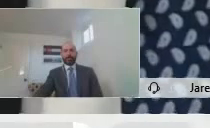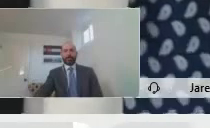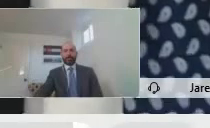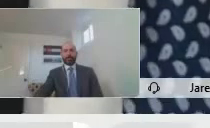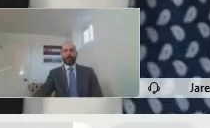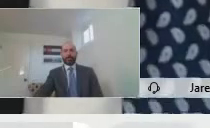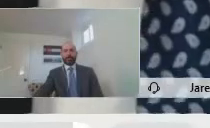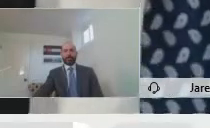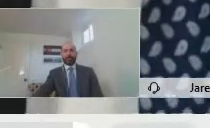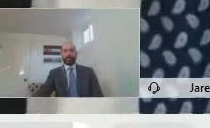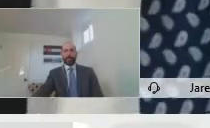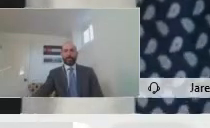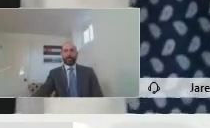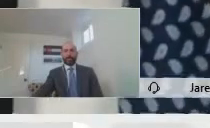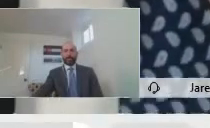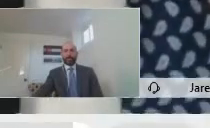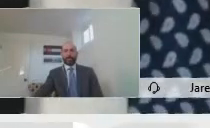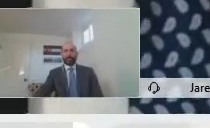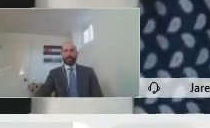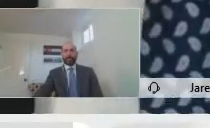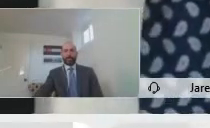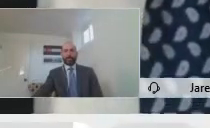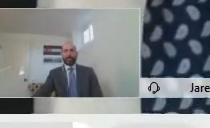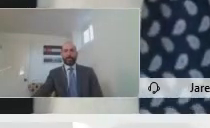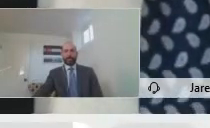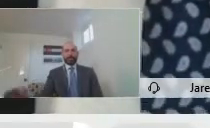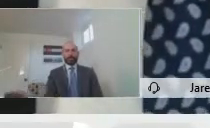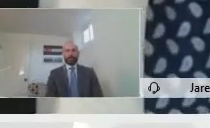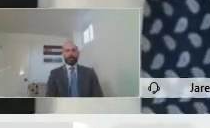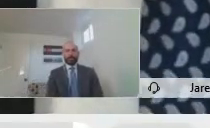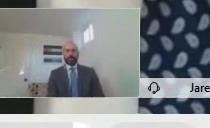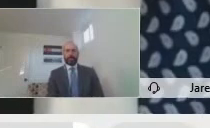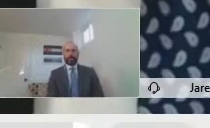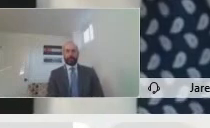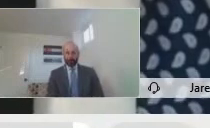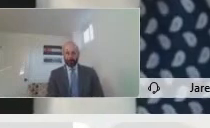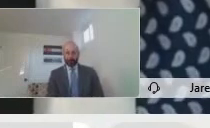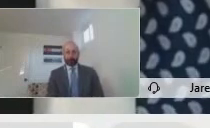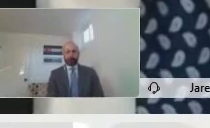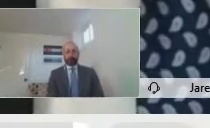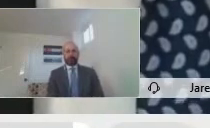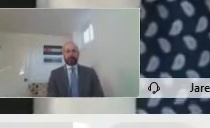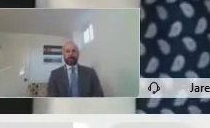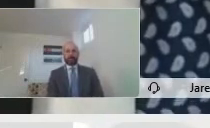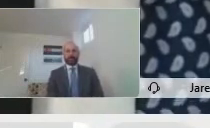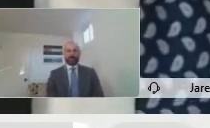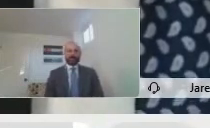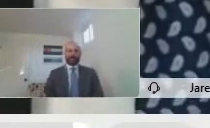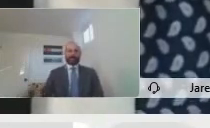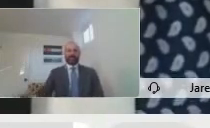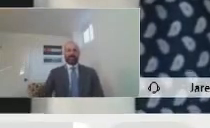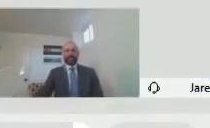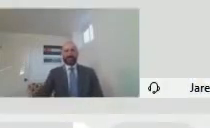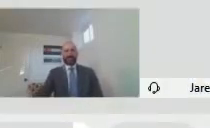Okay, I think that's it for questions. I want to thank General Sherman. Thank you, Scott Bookman. Thank you so much for joining us.